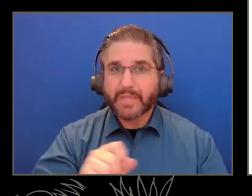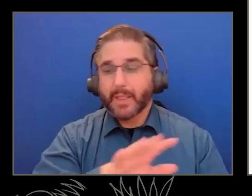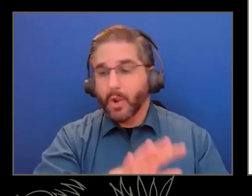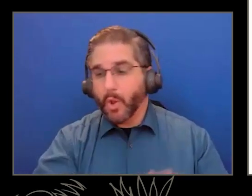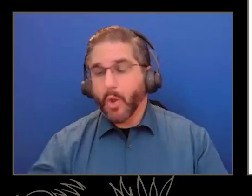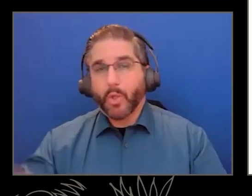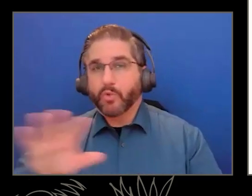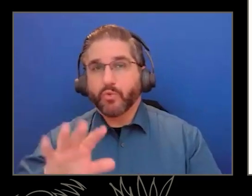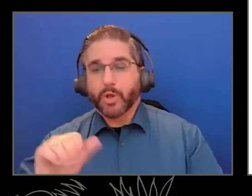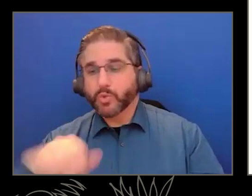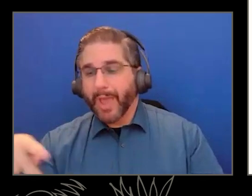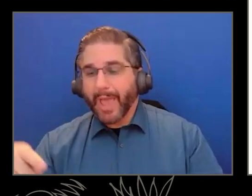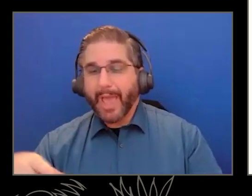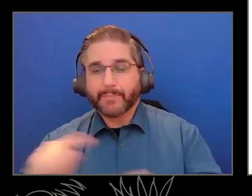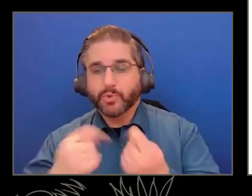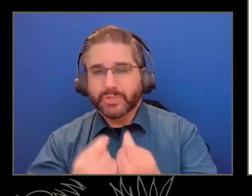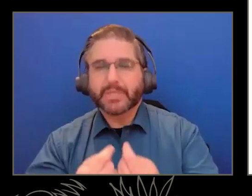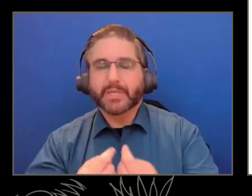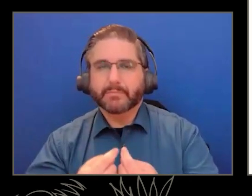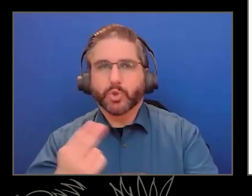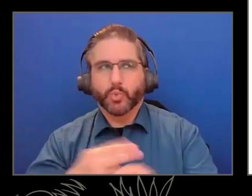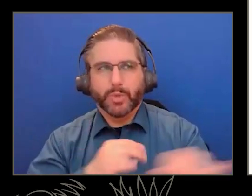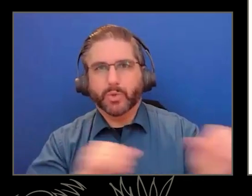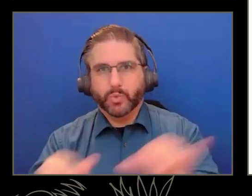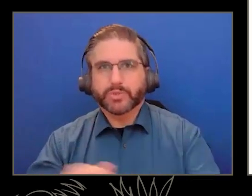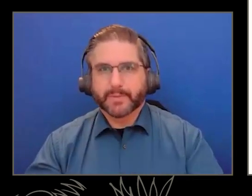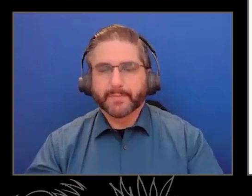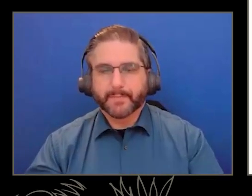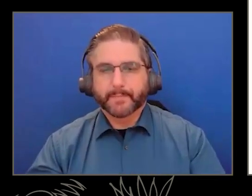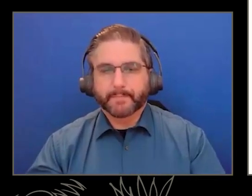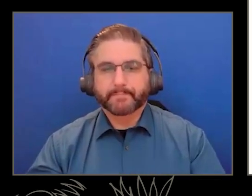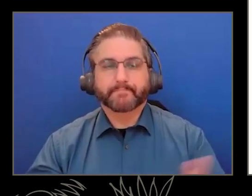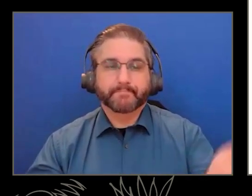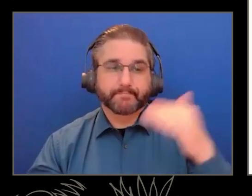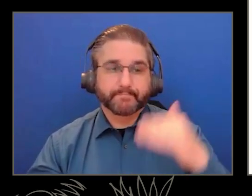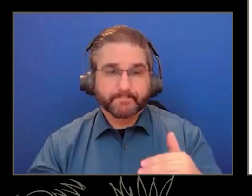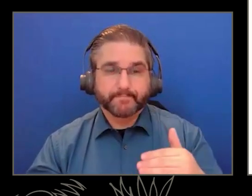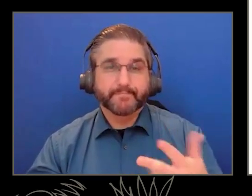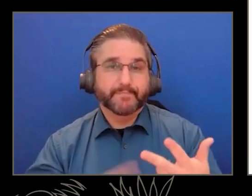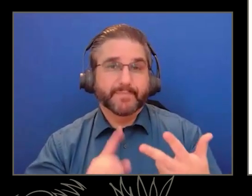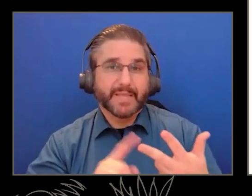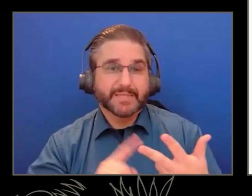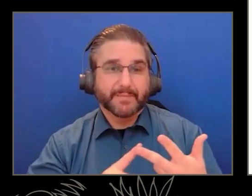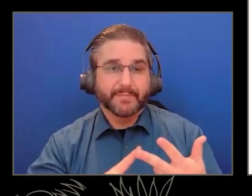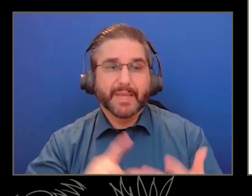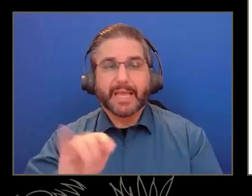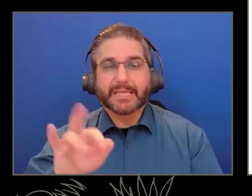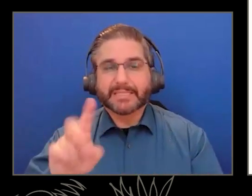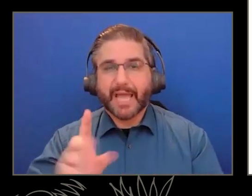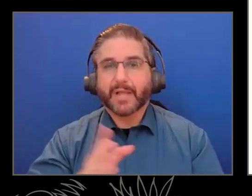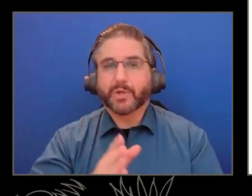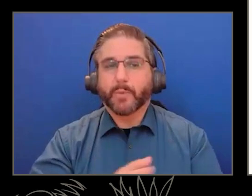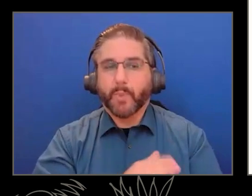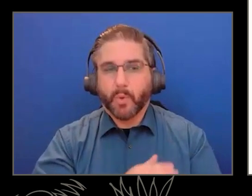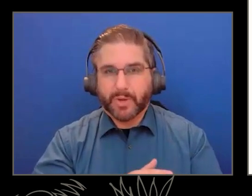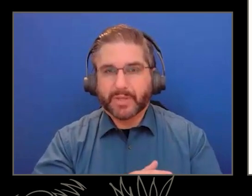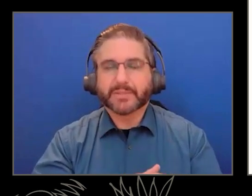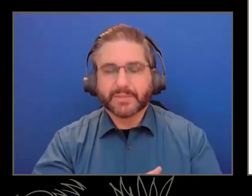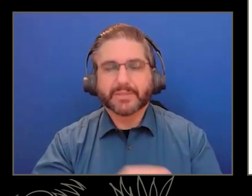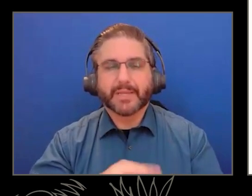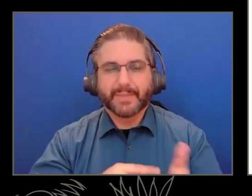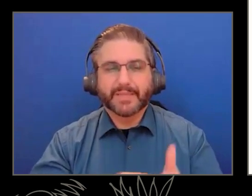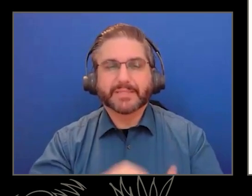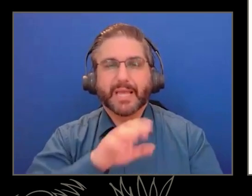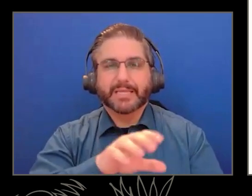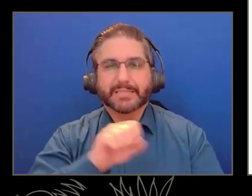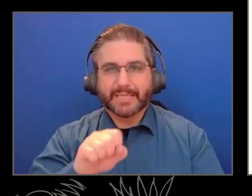how they're being used. And the next up in our trio is going to be styled components. So this is a